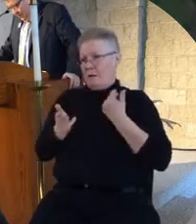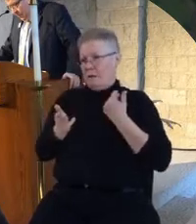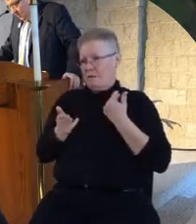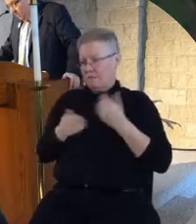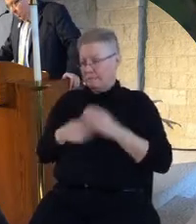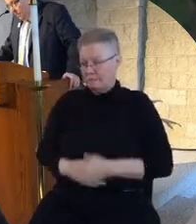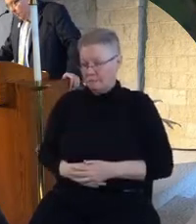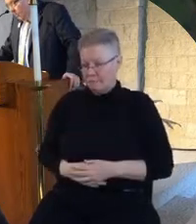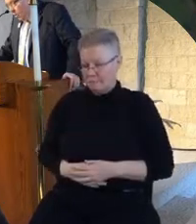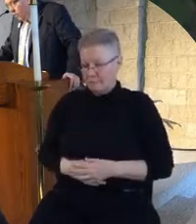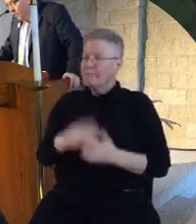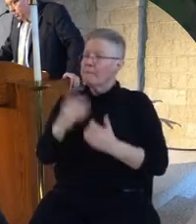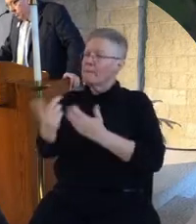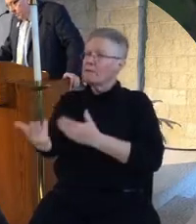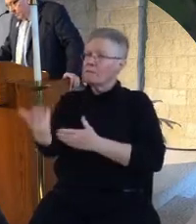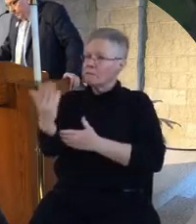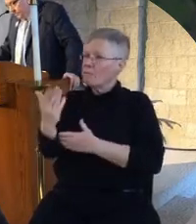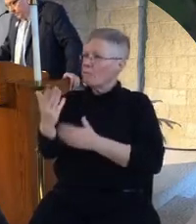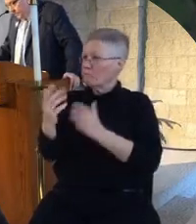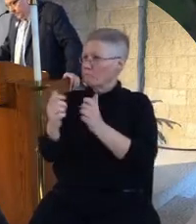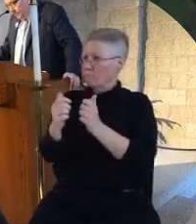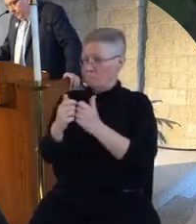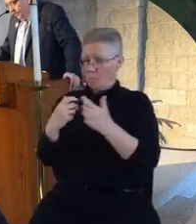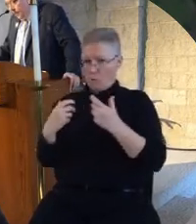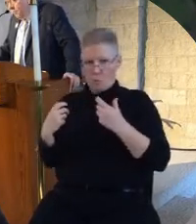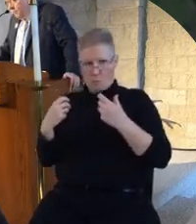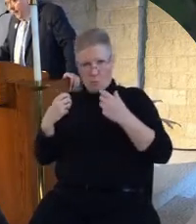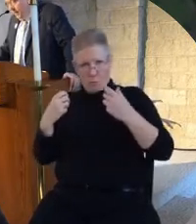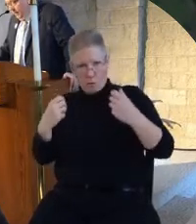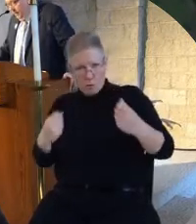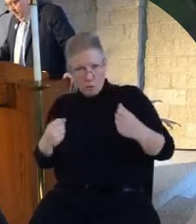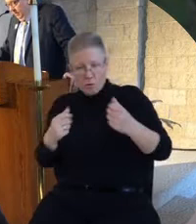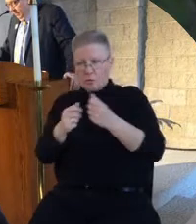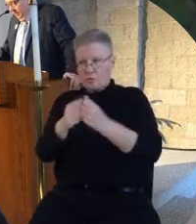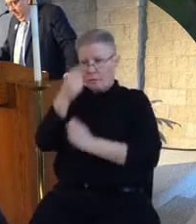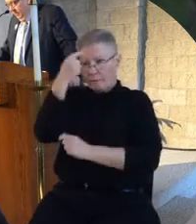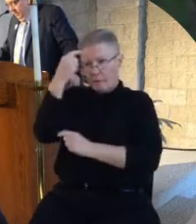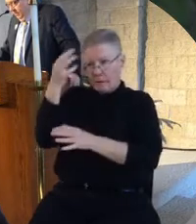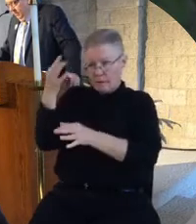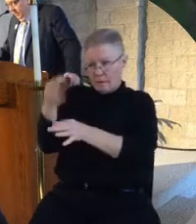And so this morning, with courage and with faith,